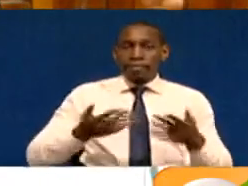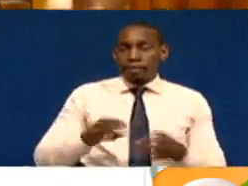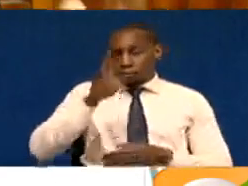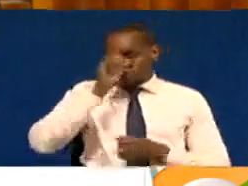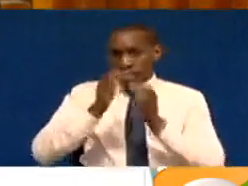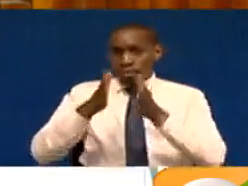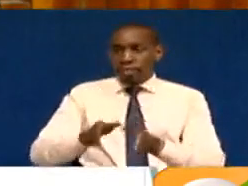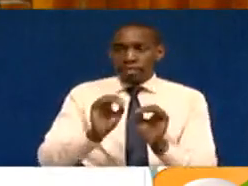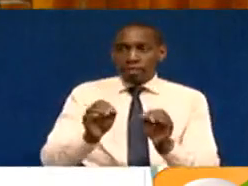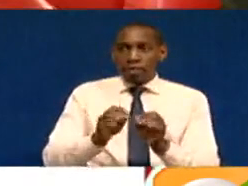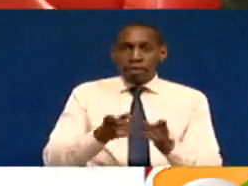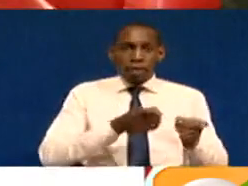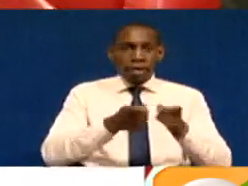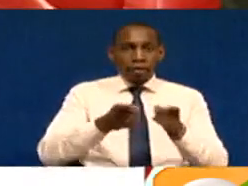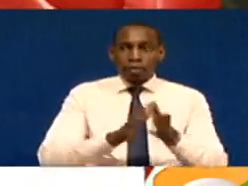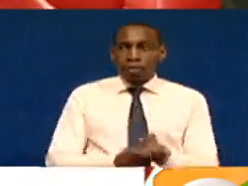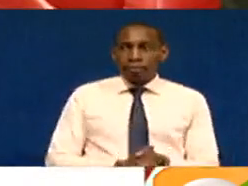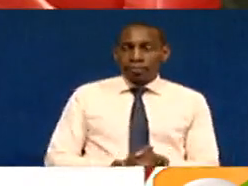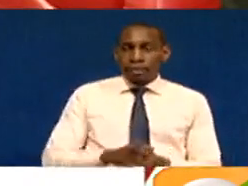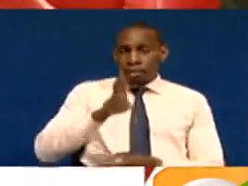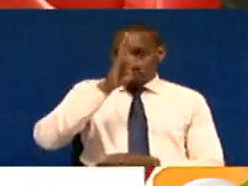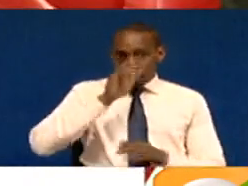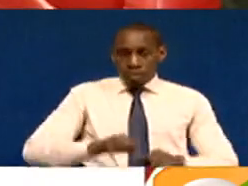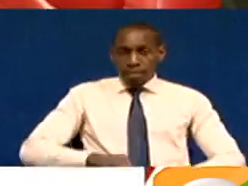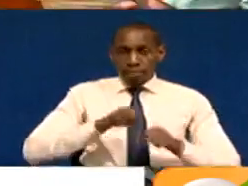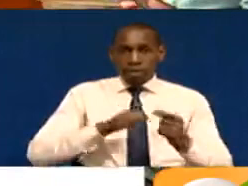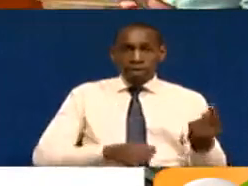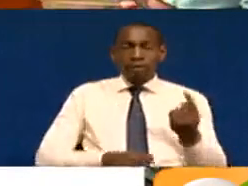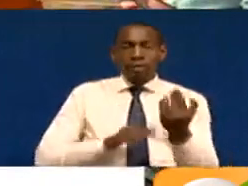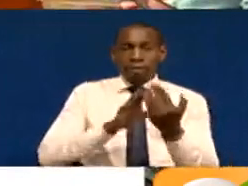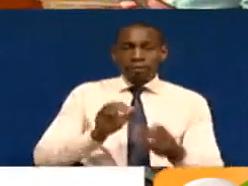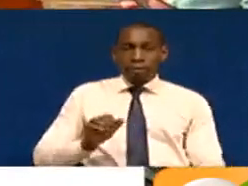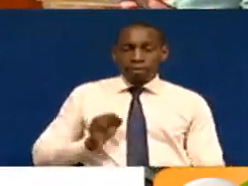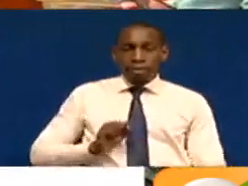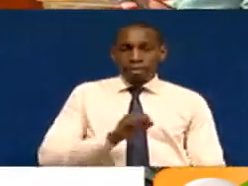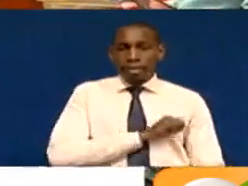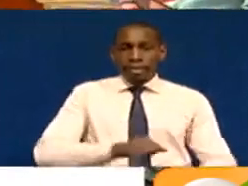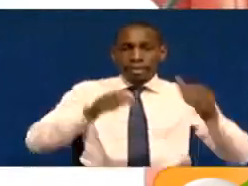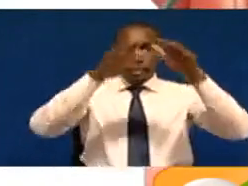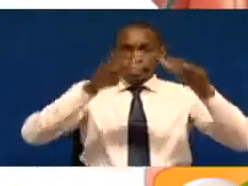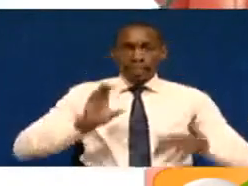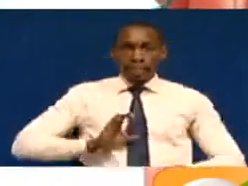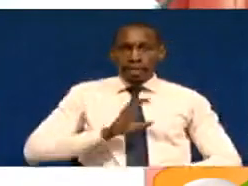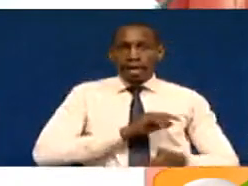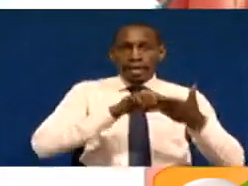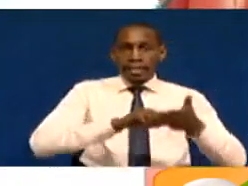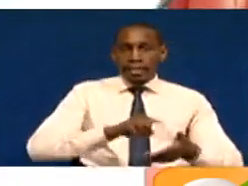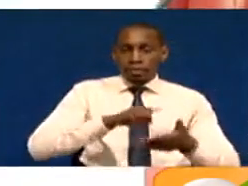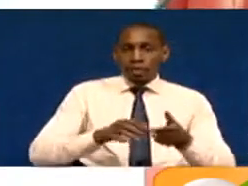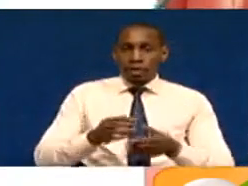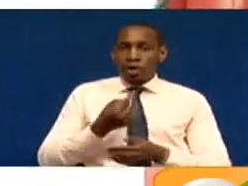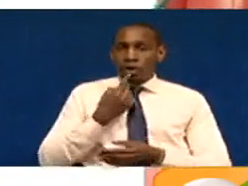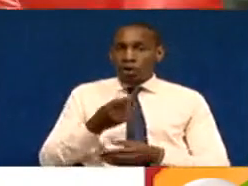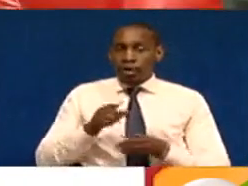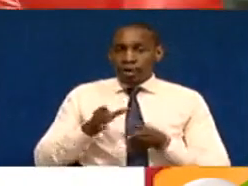are police officers keeping order. No. The police chief, appearing before the Senate Devolution Committee, however, maintained that that